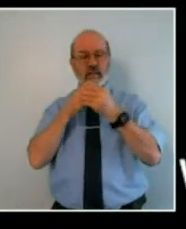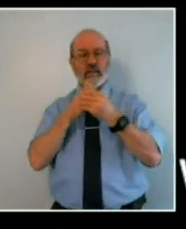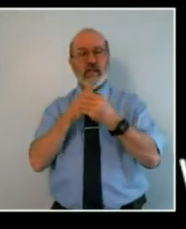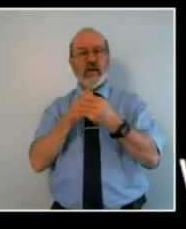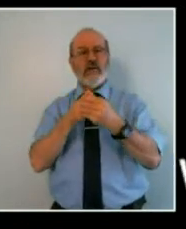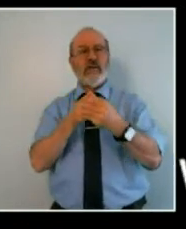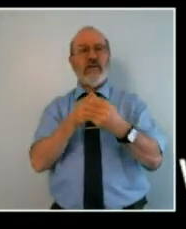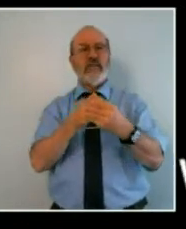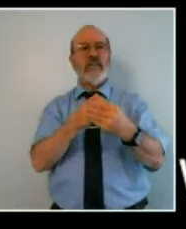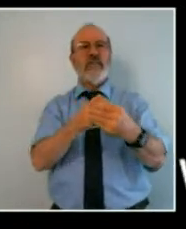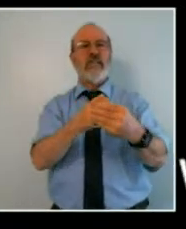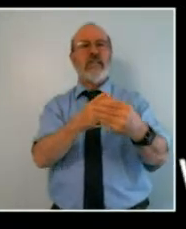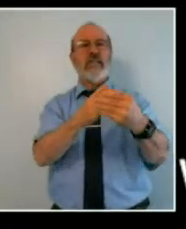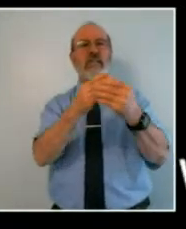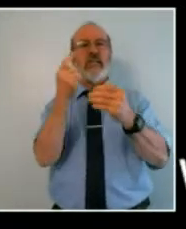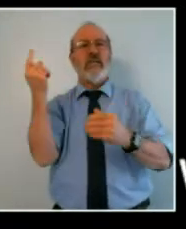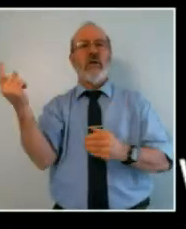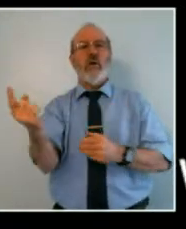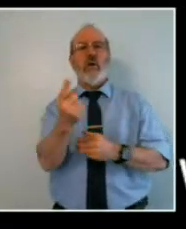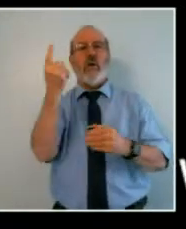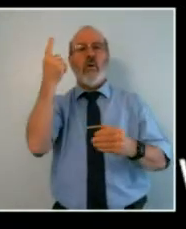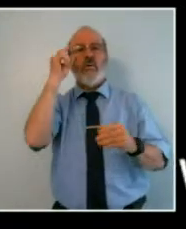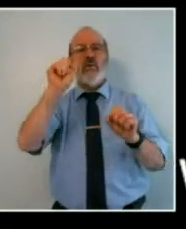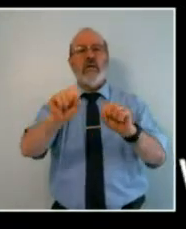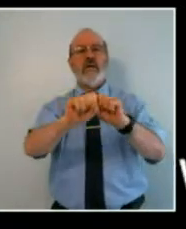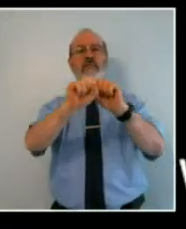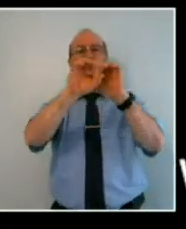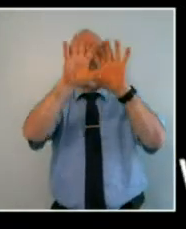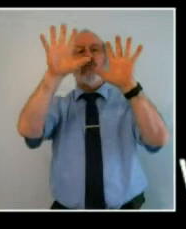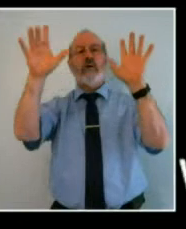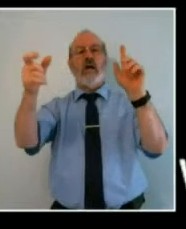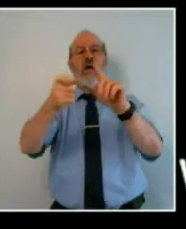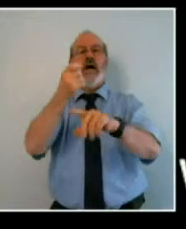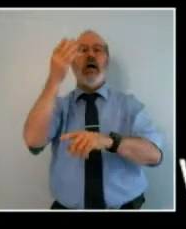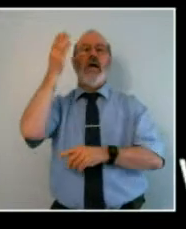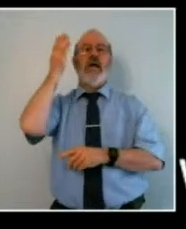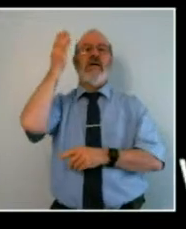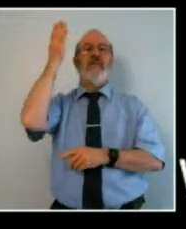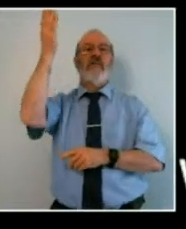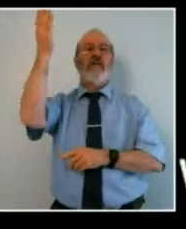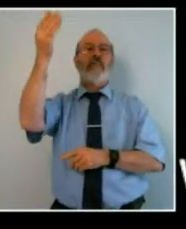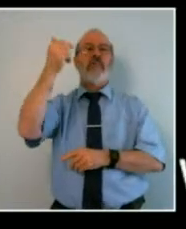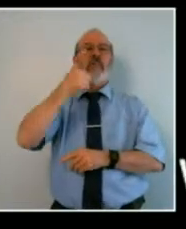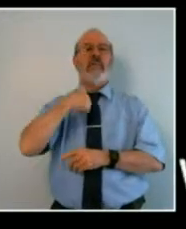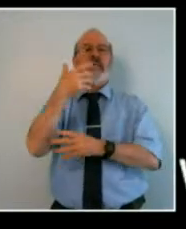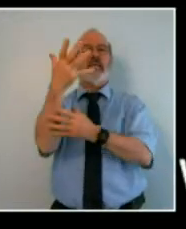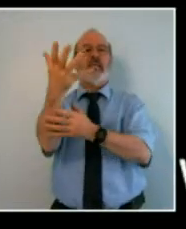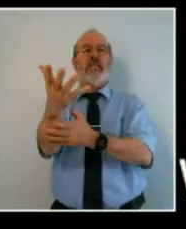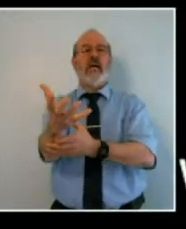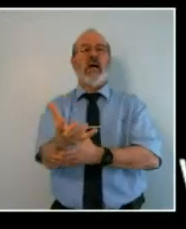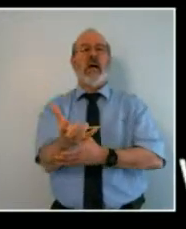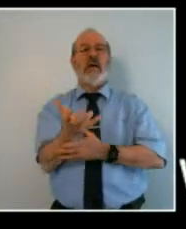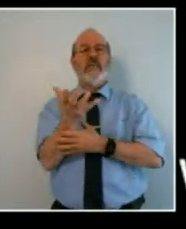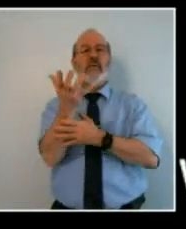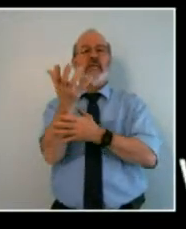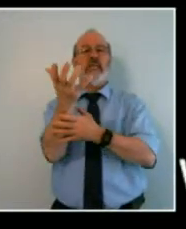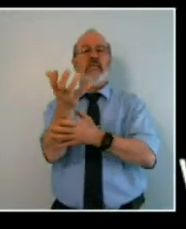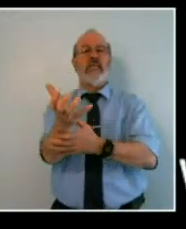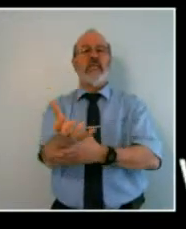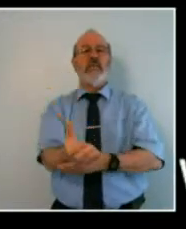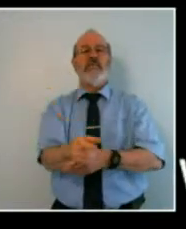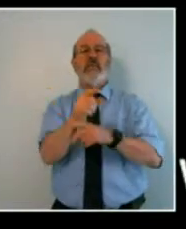thou dost lead? Only for light from thee I